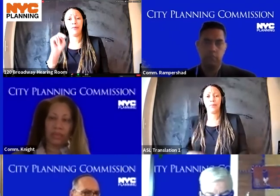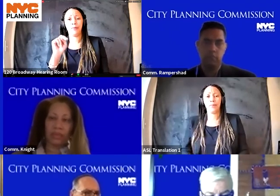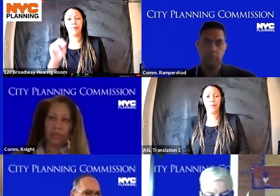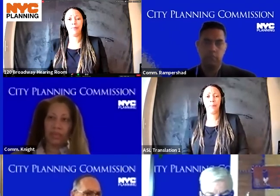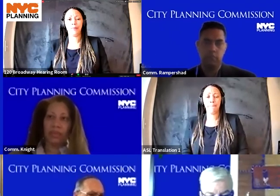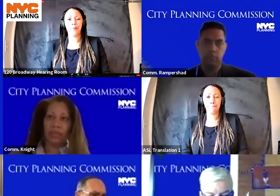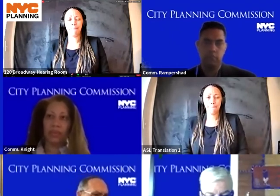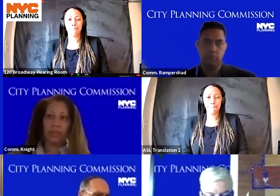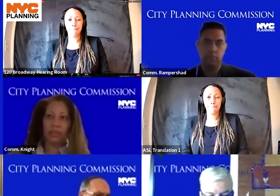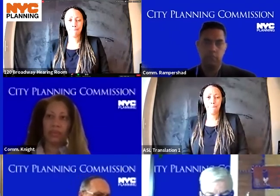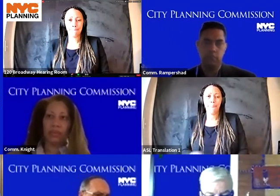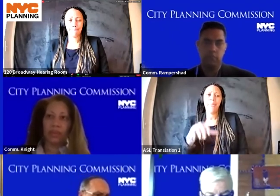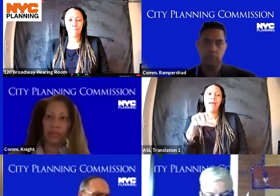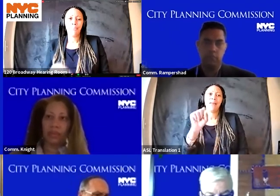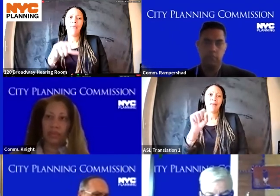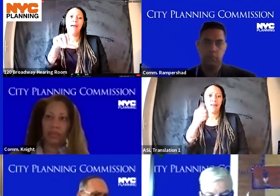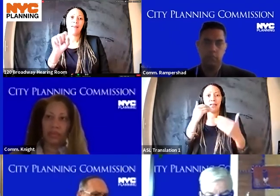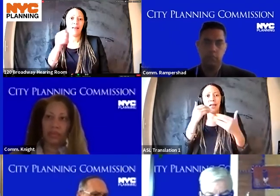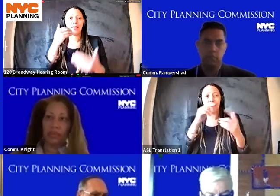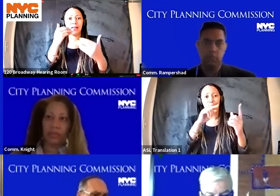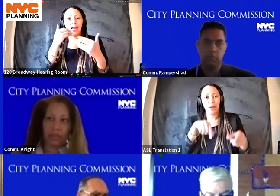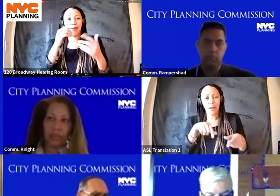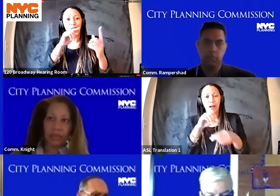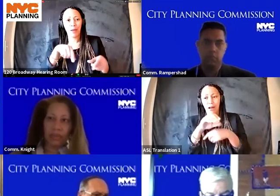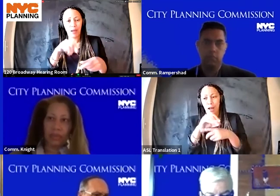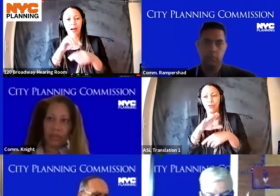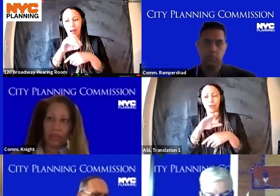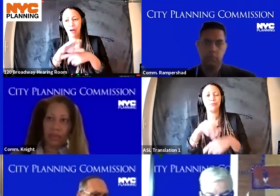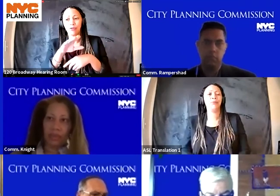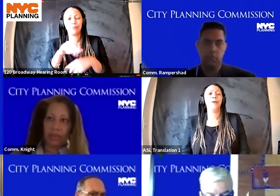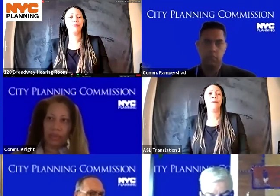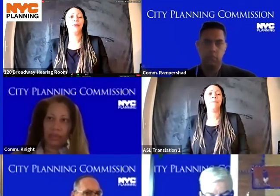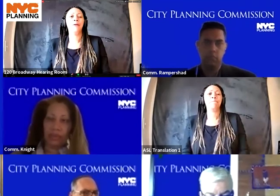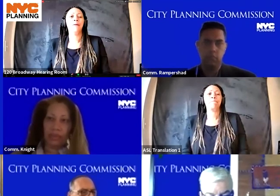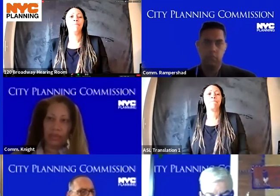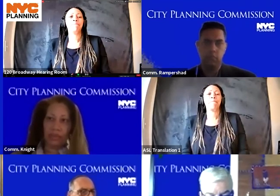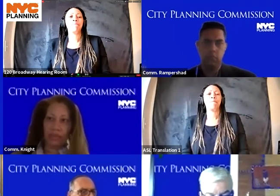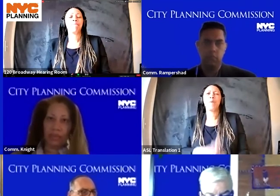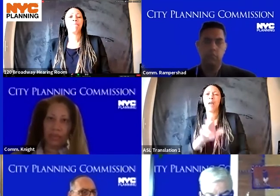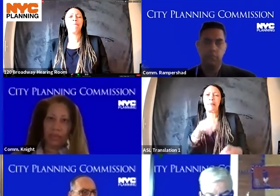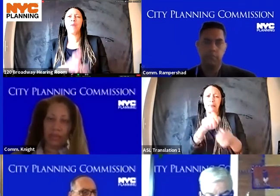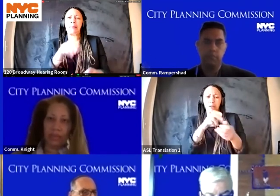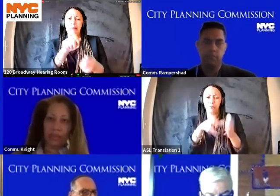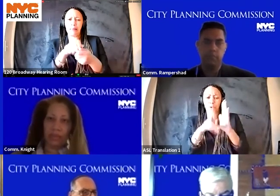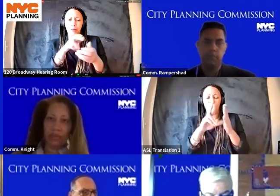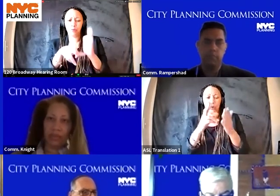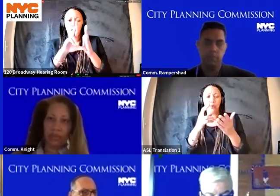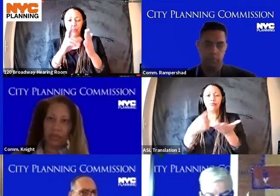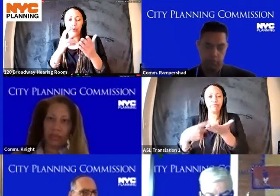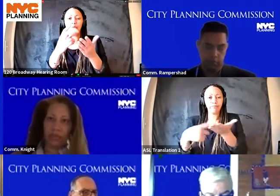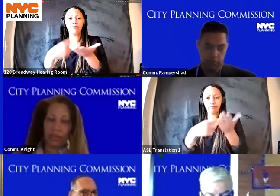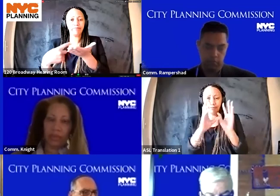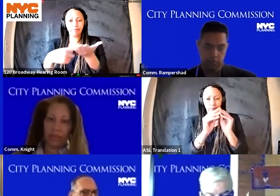All right. Yes. Thank you for being here, Council Member. We had quite a discussion about exactly this issue at the review session on Monday, and I